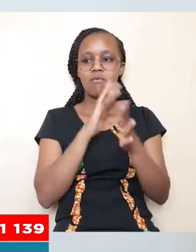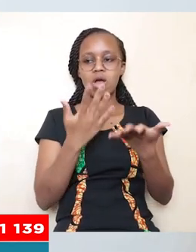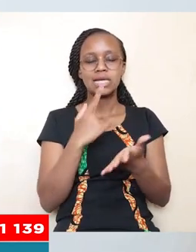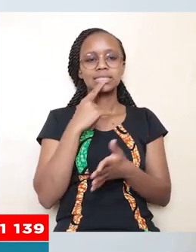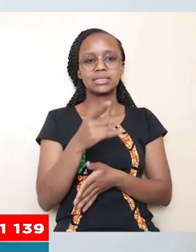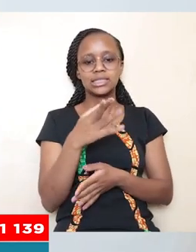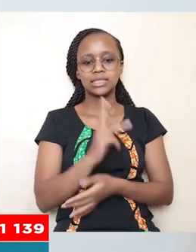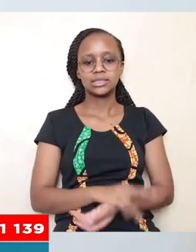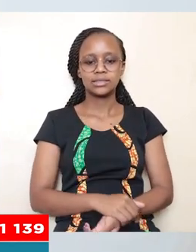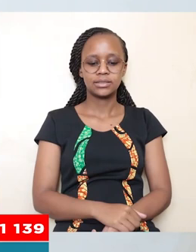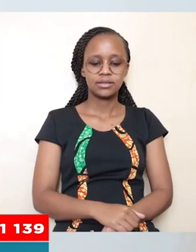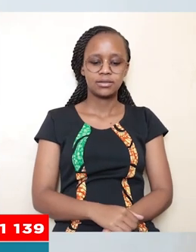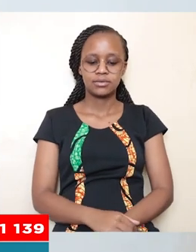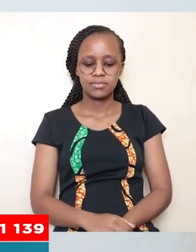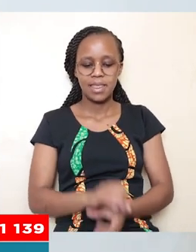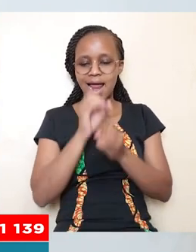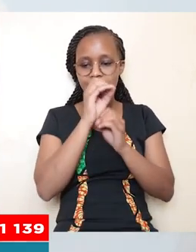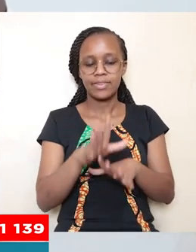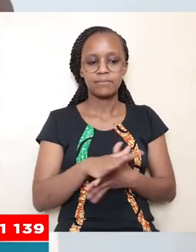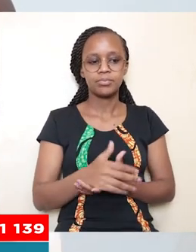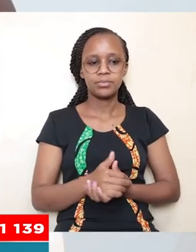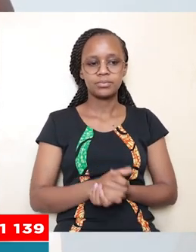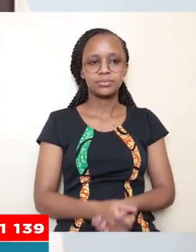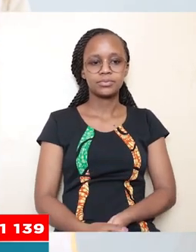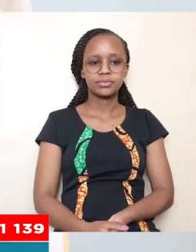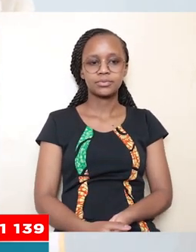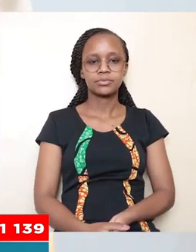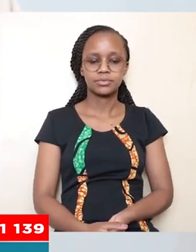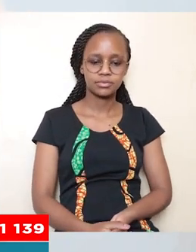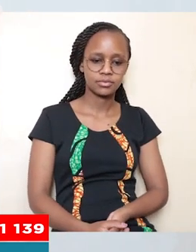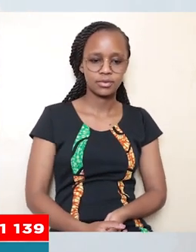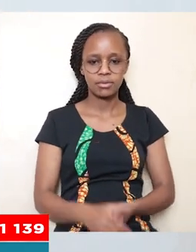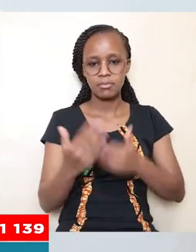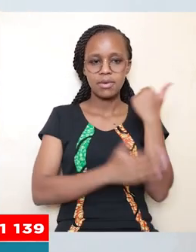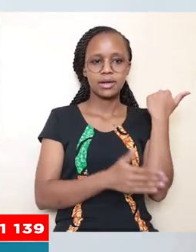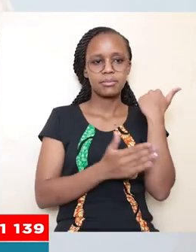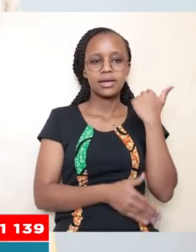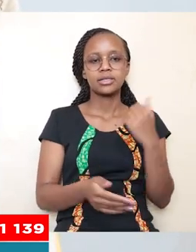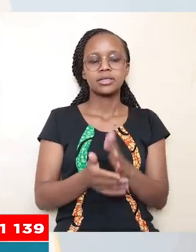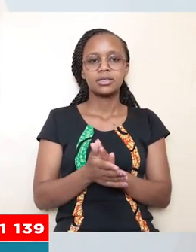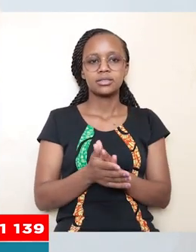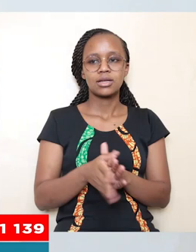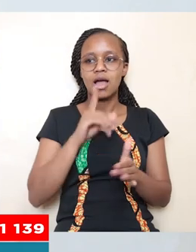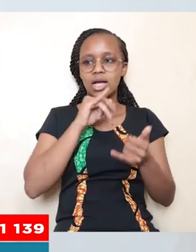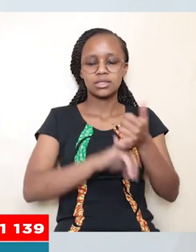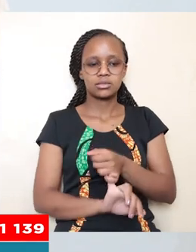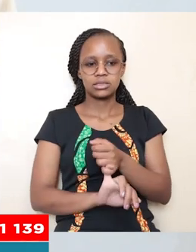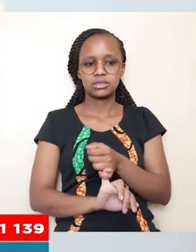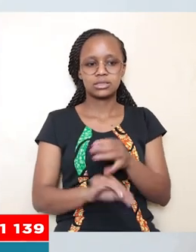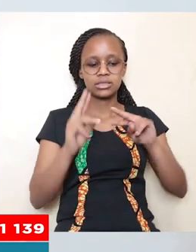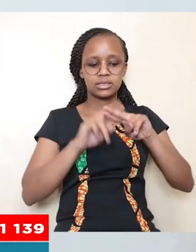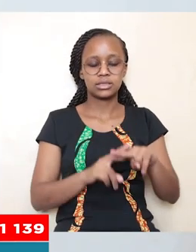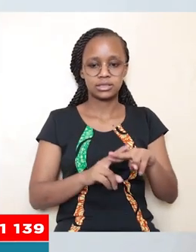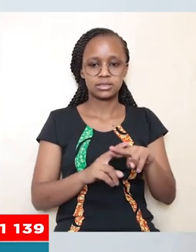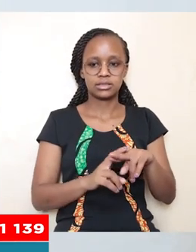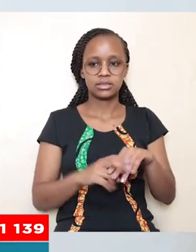is. There is nothing as dehumanizing as a husband